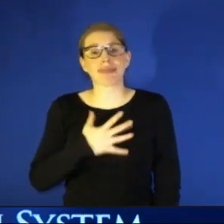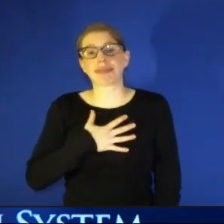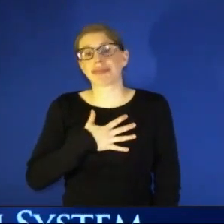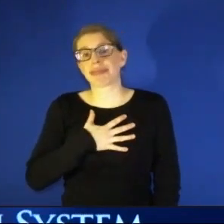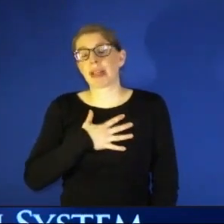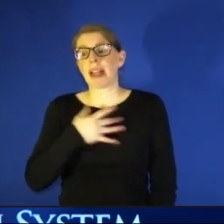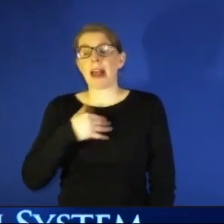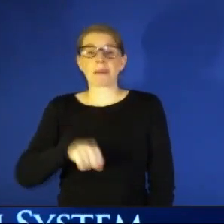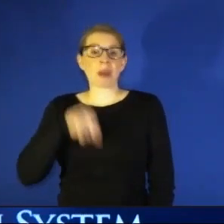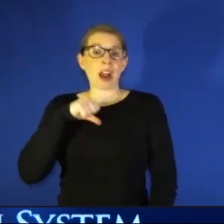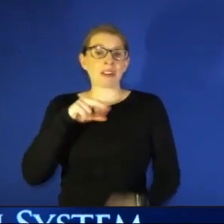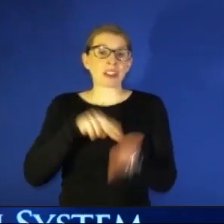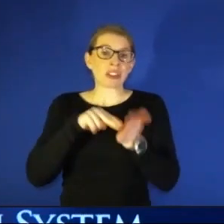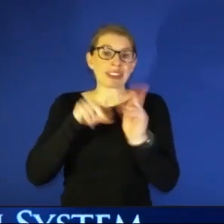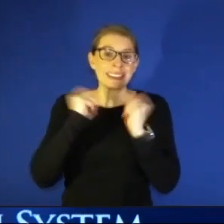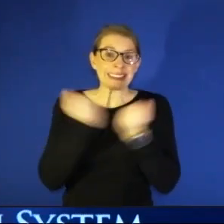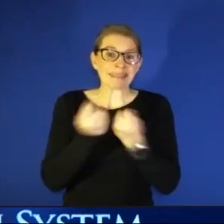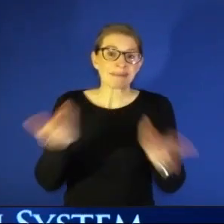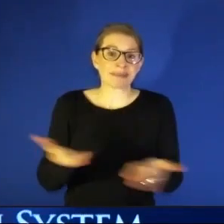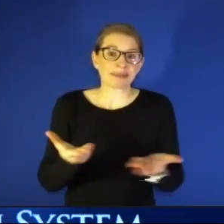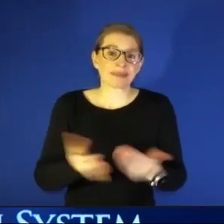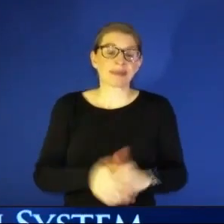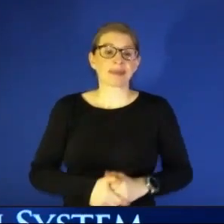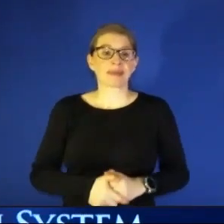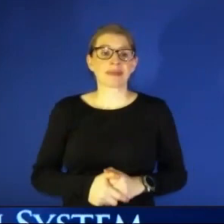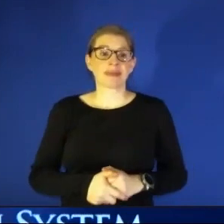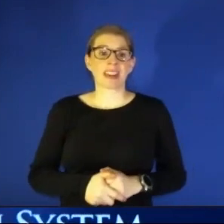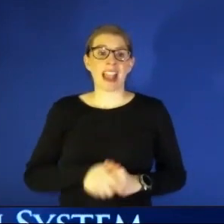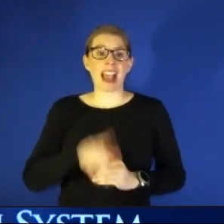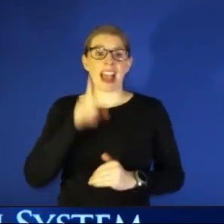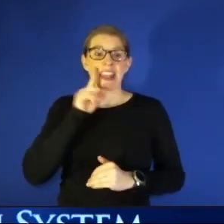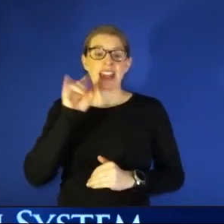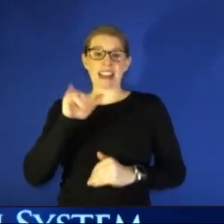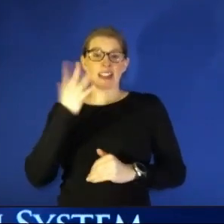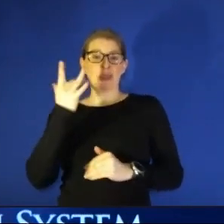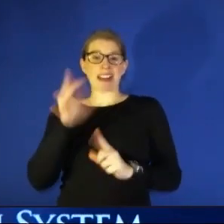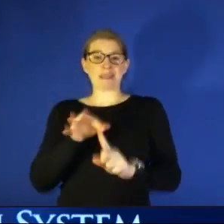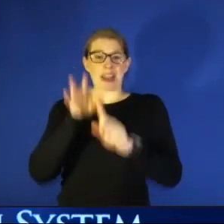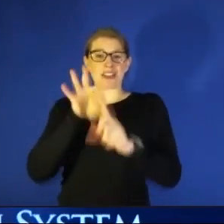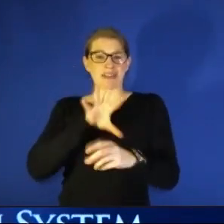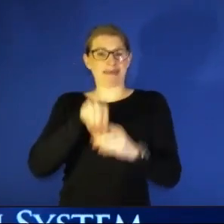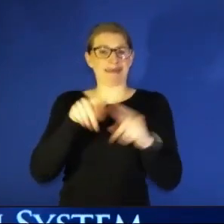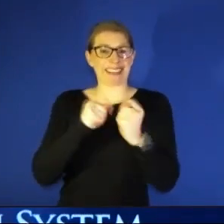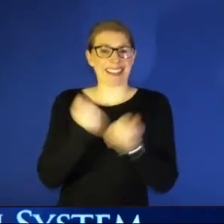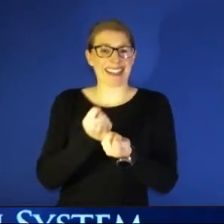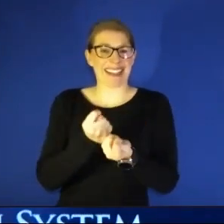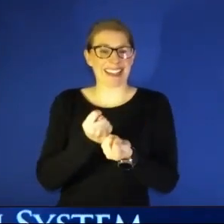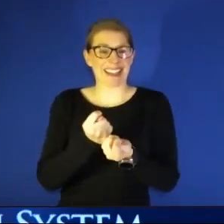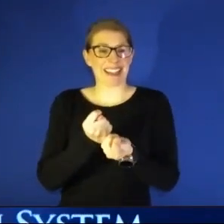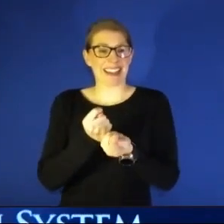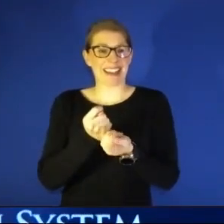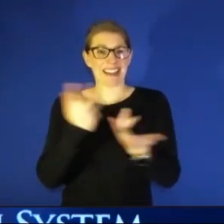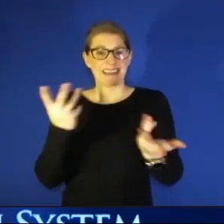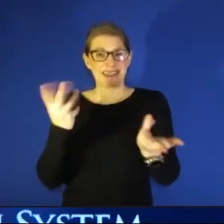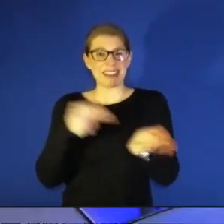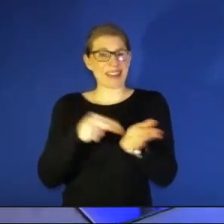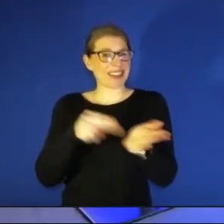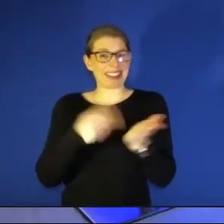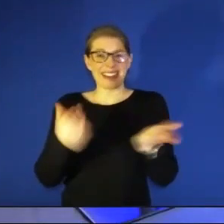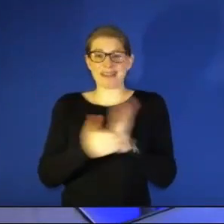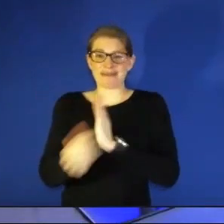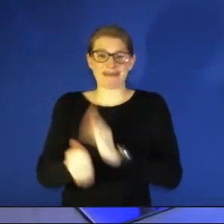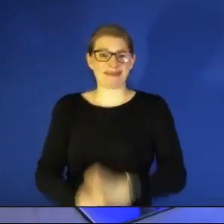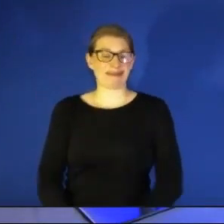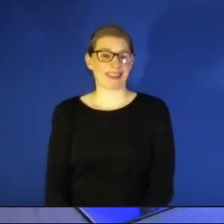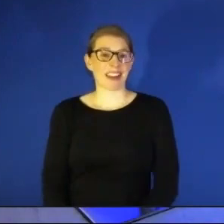of the nursing team, and I think it's what makes it special to be here, to be part of that team and to care about patients in the way our nurses do. I'm going to